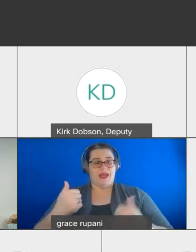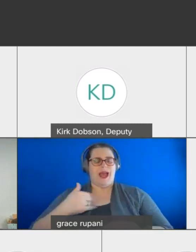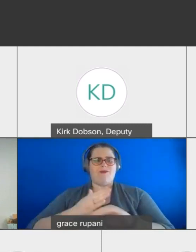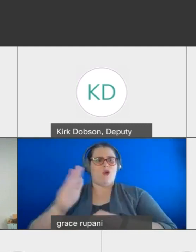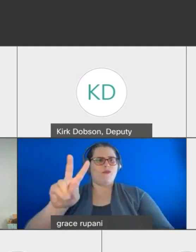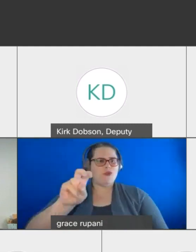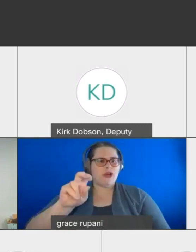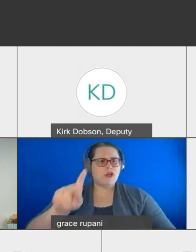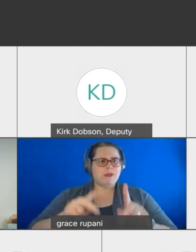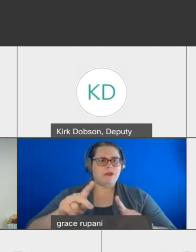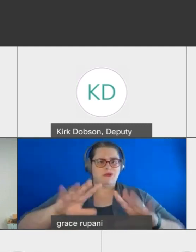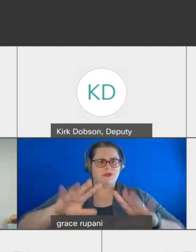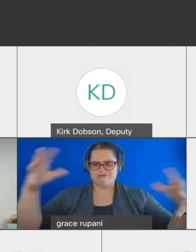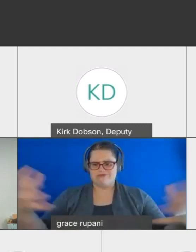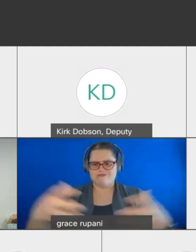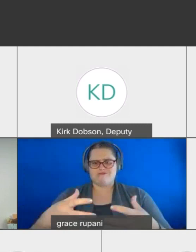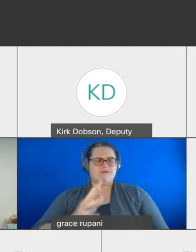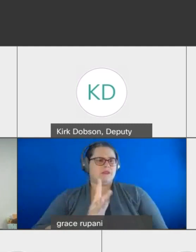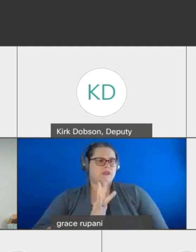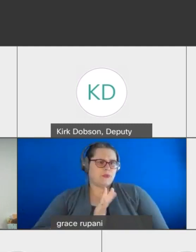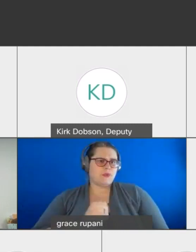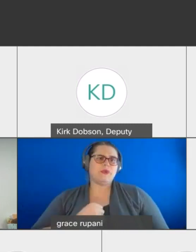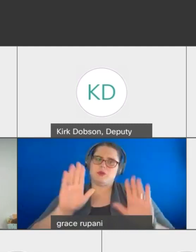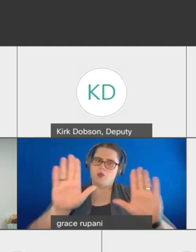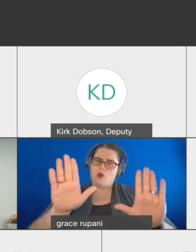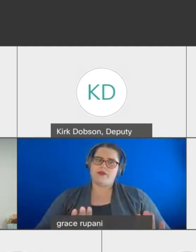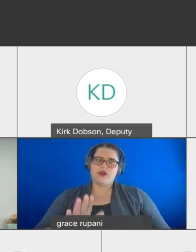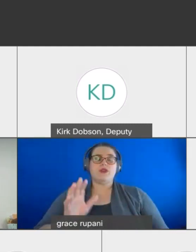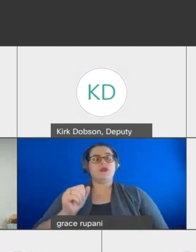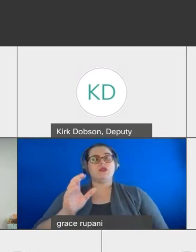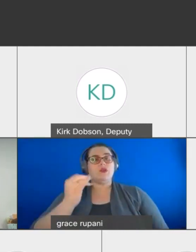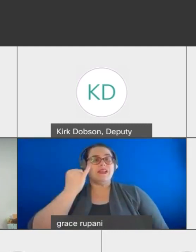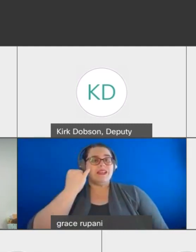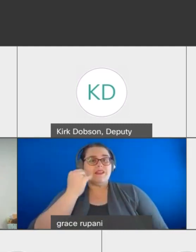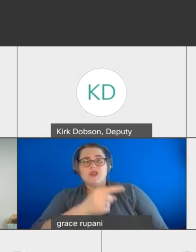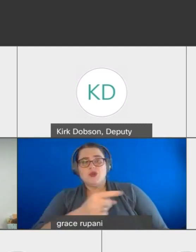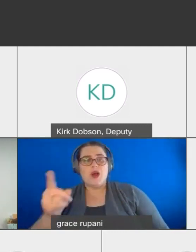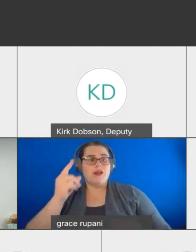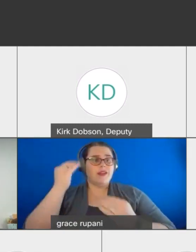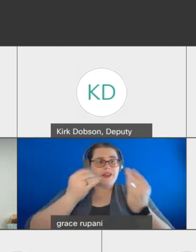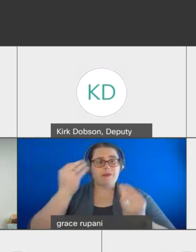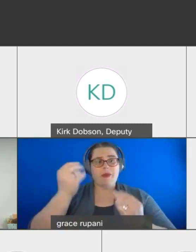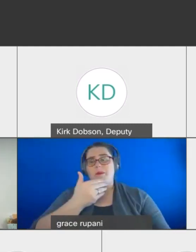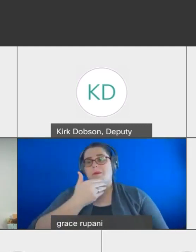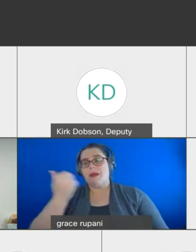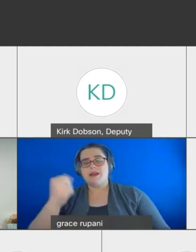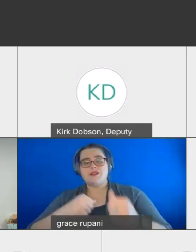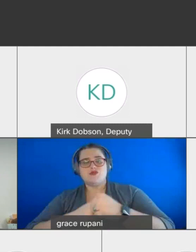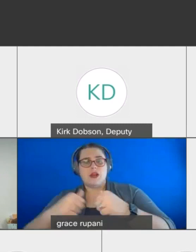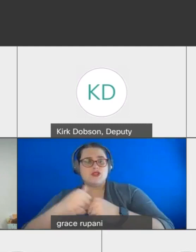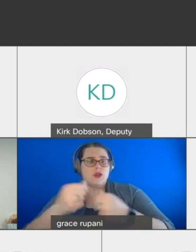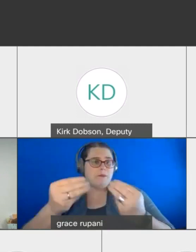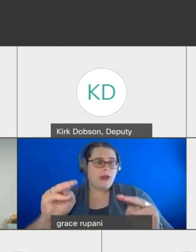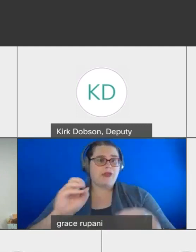together. And so if there are thoughts about how we could better structure this, provide